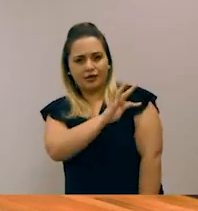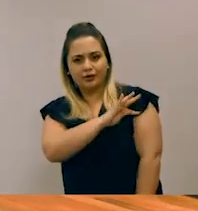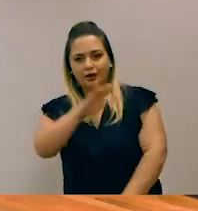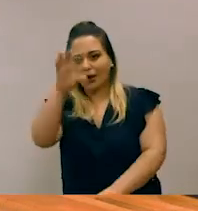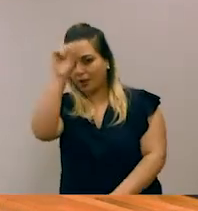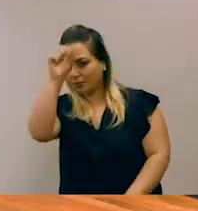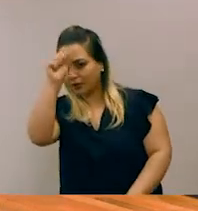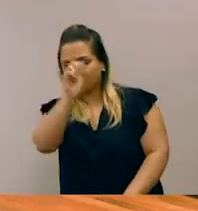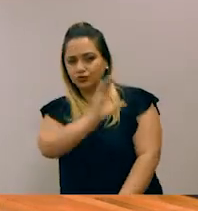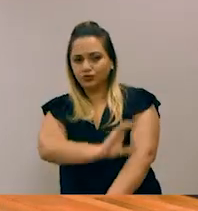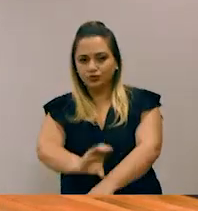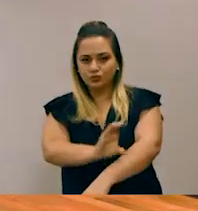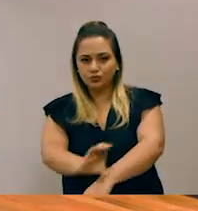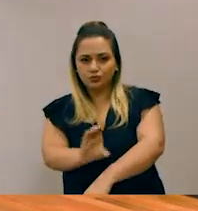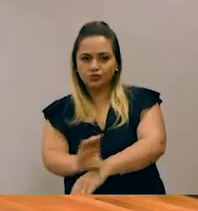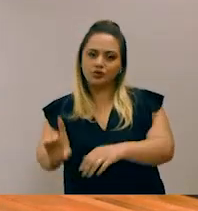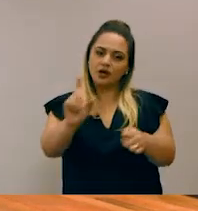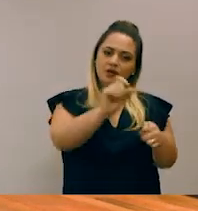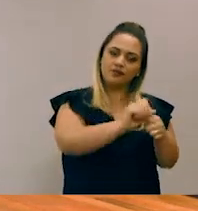that I used in the course.